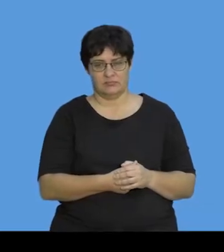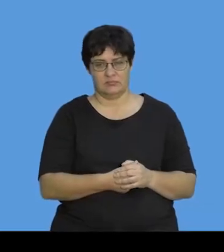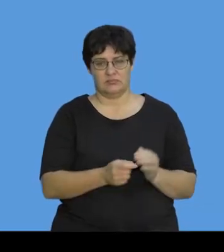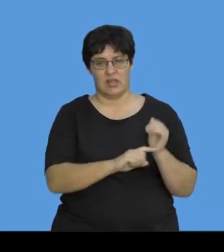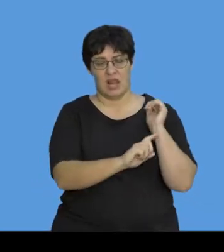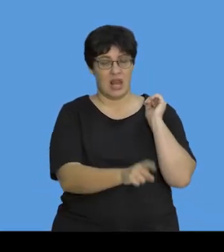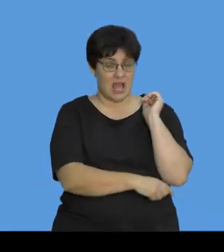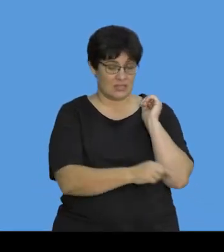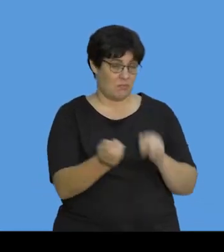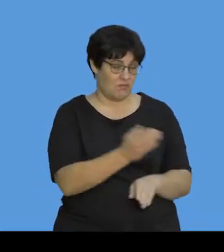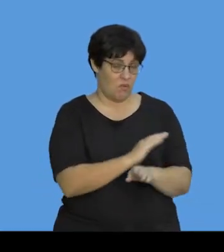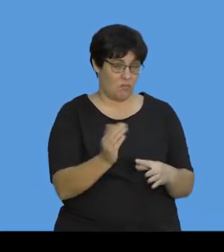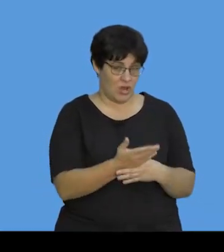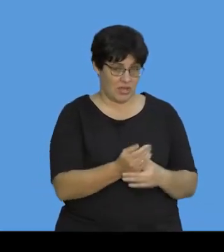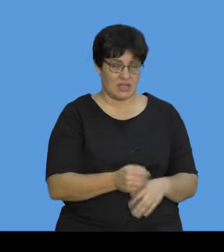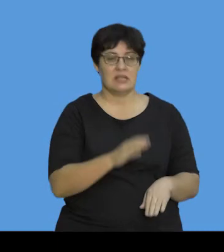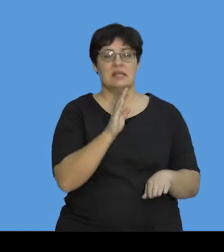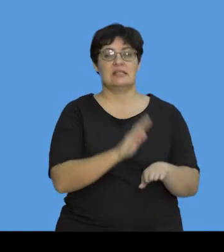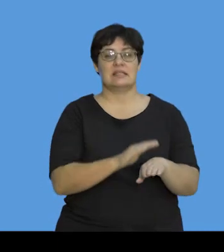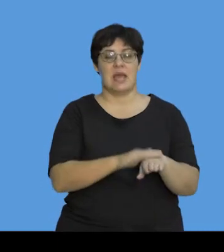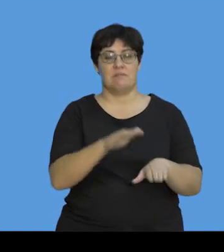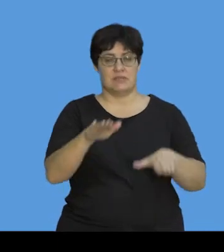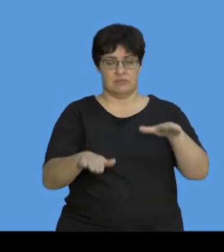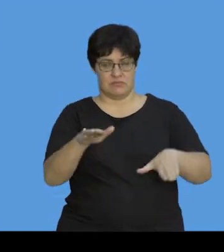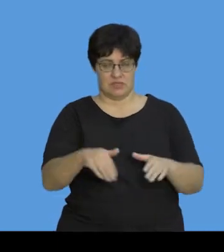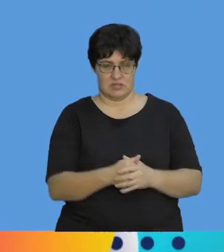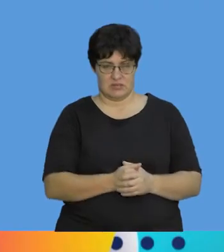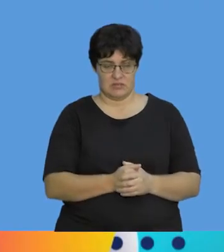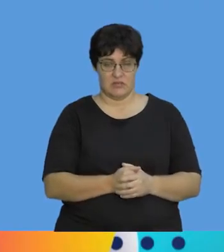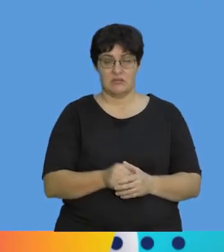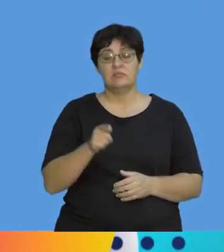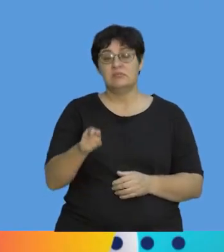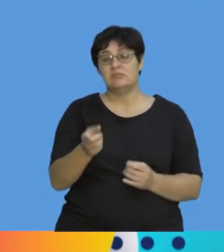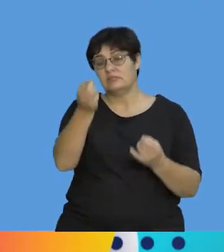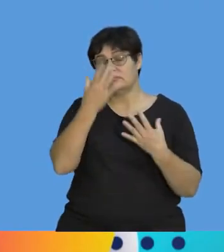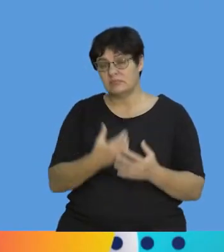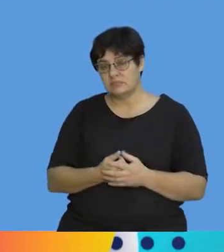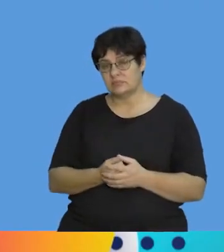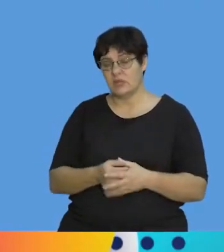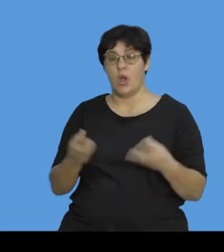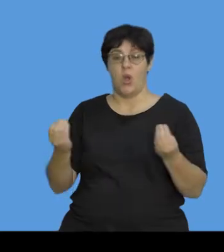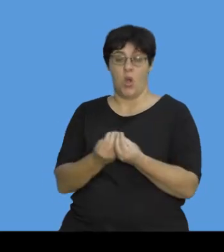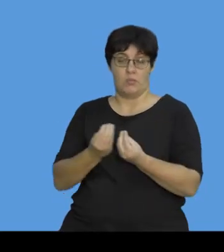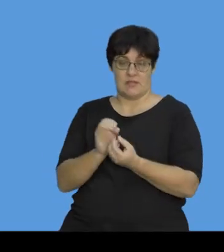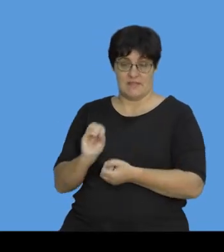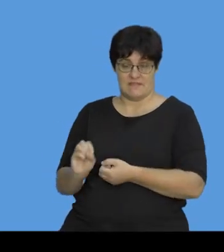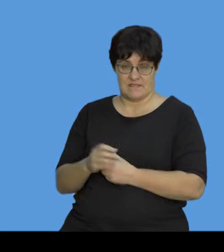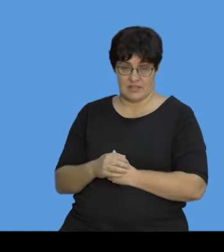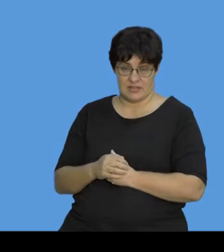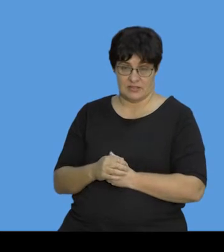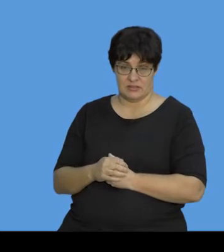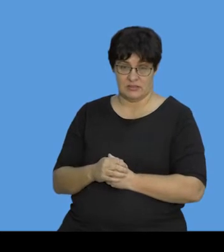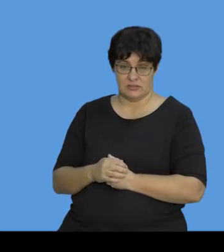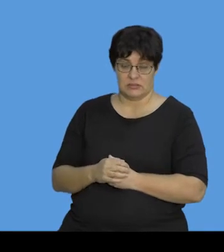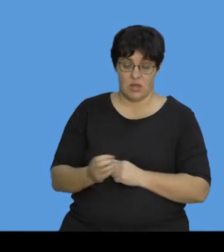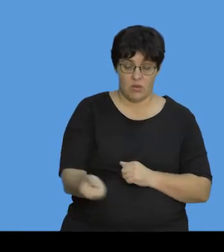Last thing we're going to do before we take a short break is time symmetry. What this says to us is if I have an object